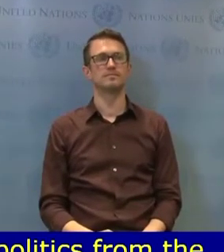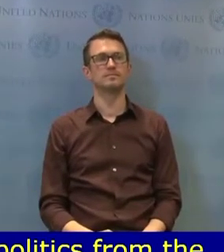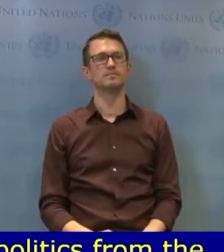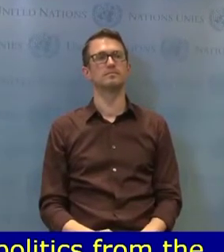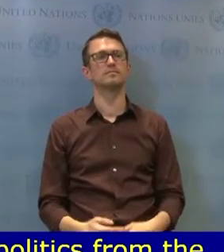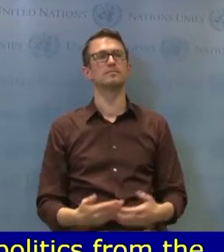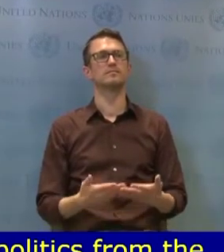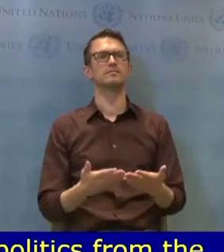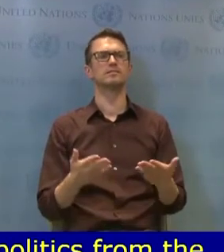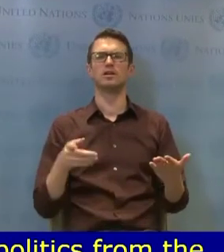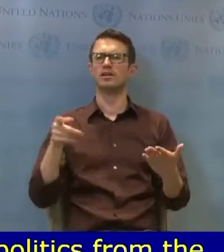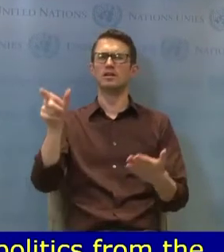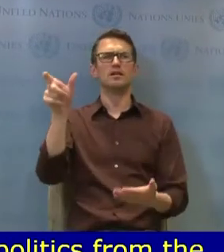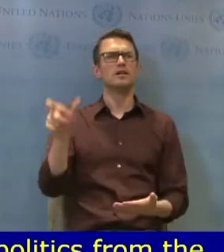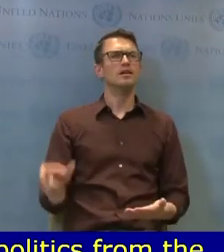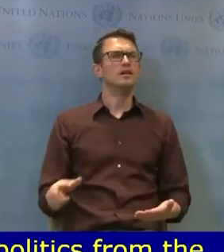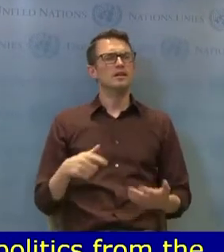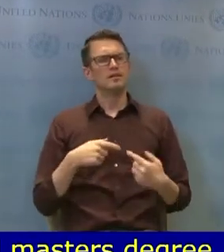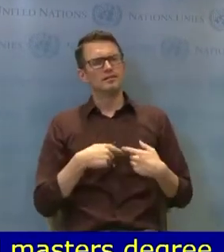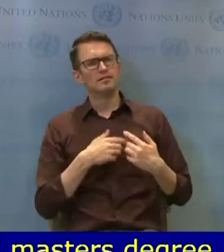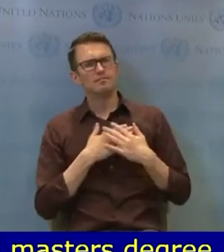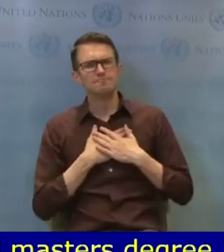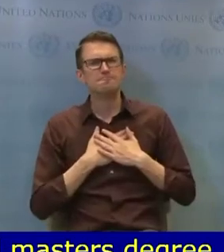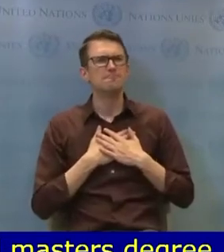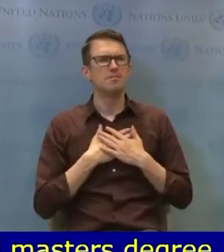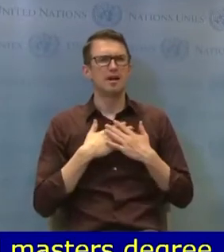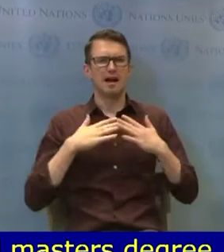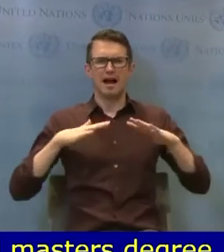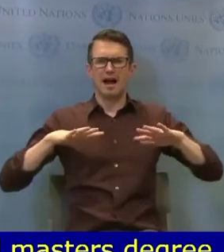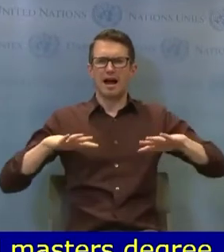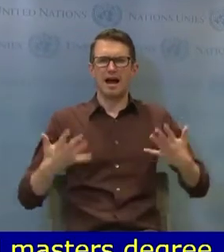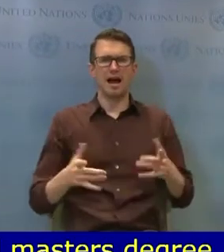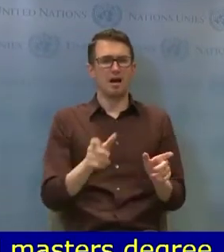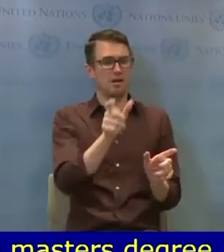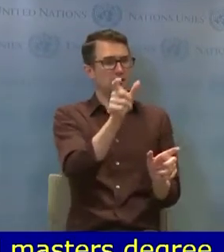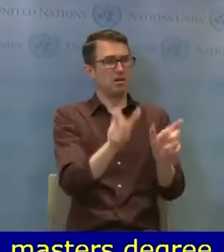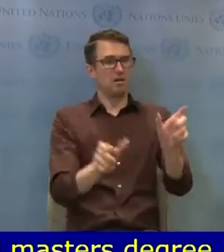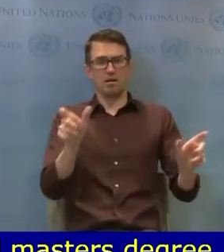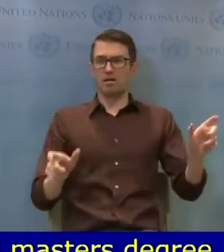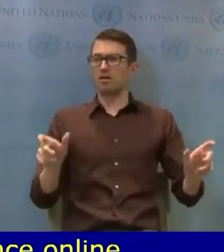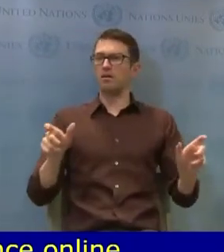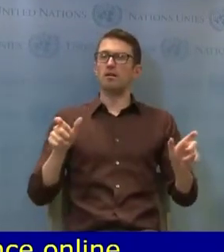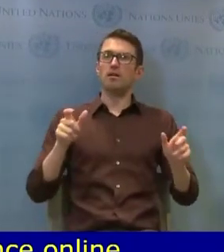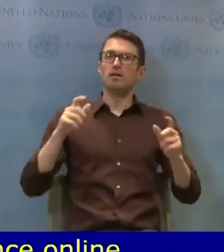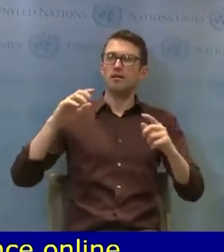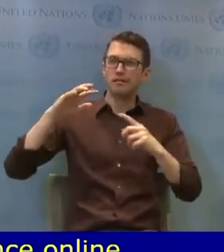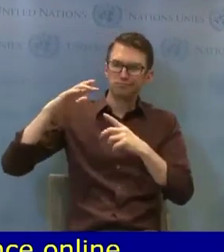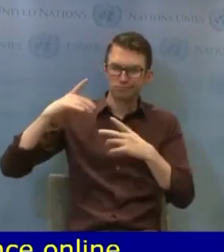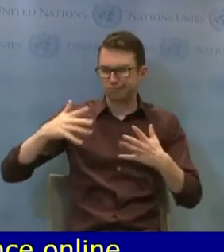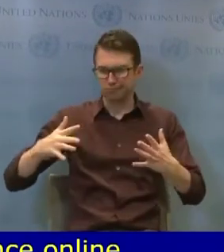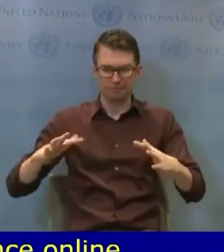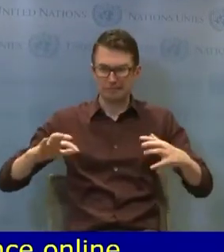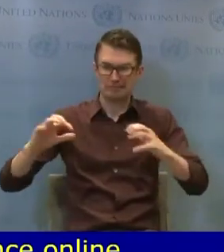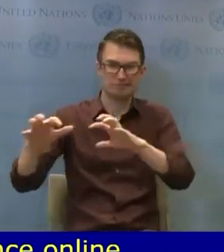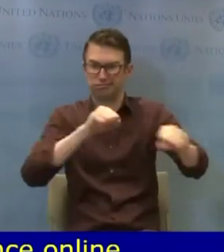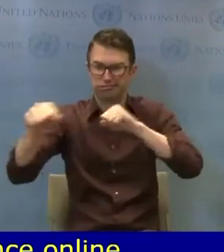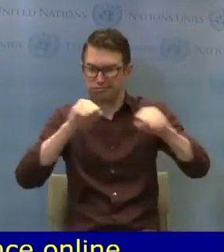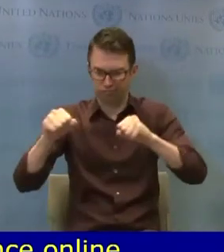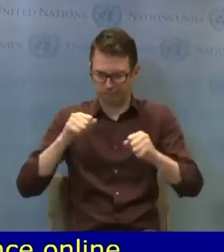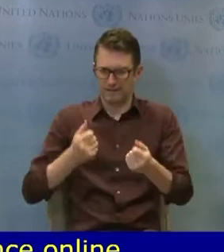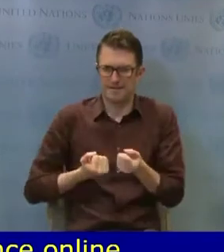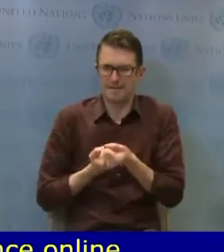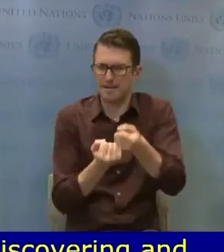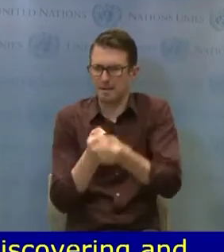ways in which humanitarian aid and the healing arts merge and how the creative process can be a vehicle for